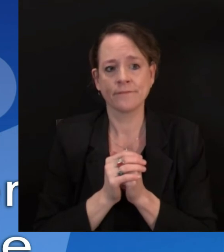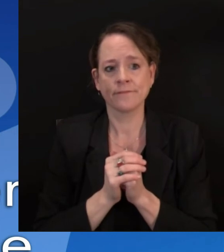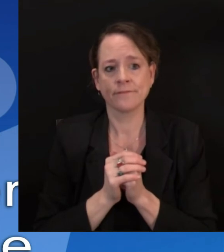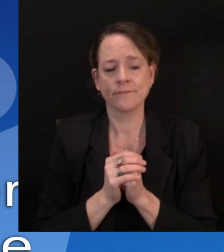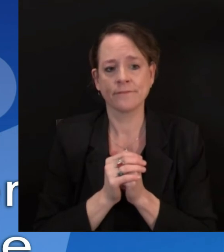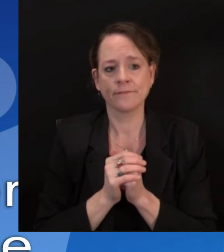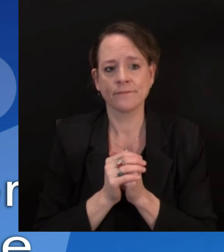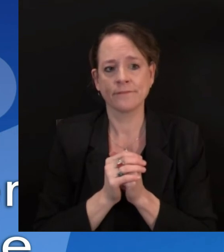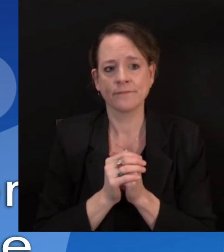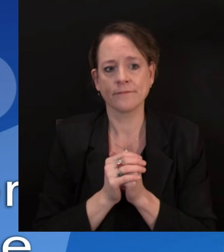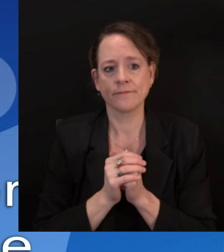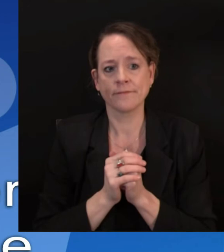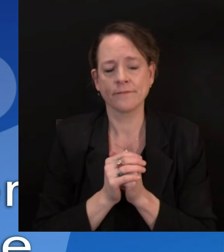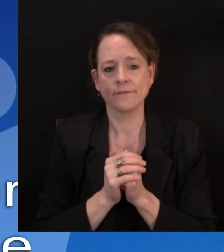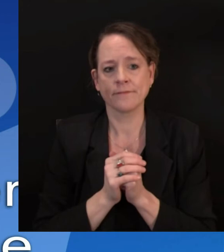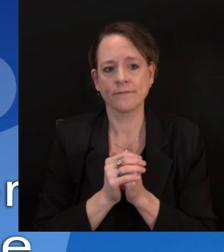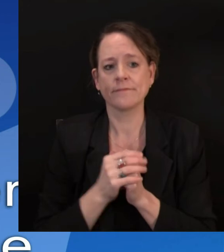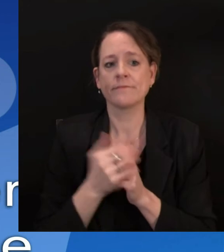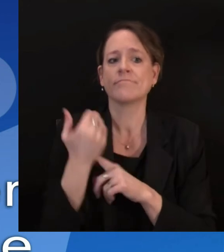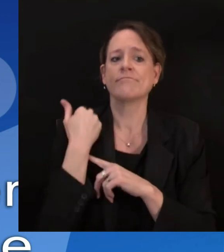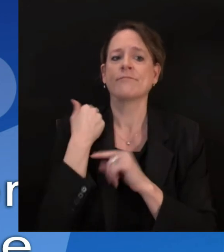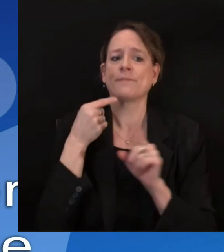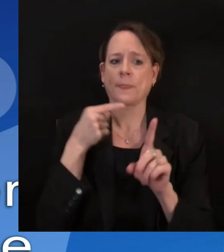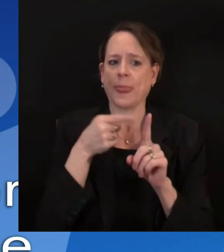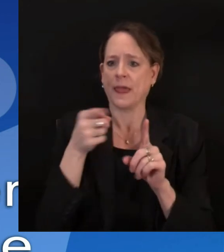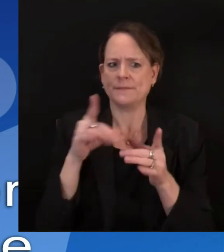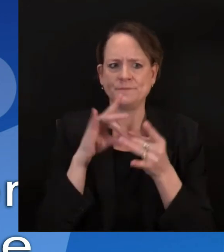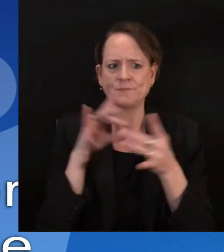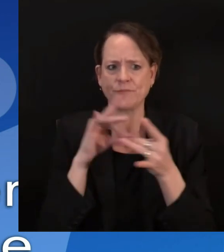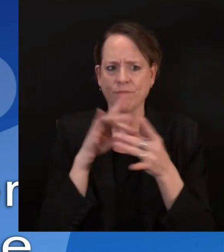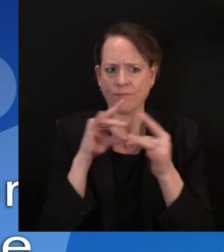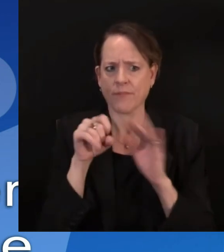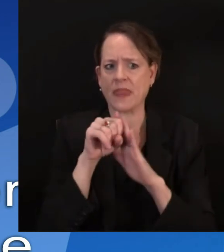test. What do they cost per kit?